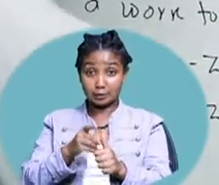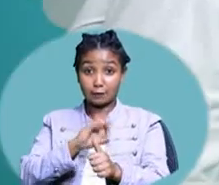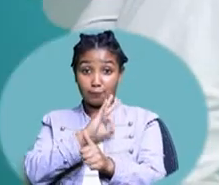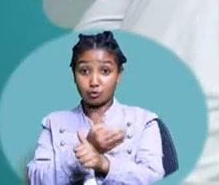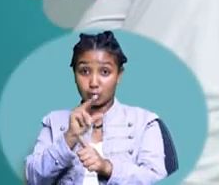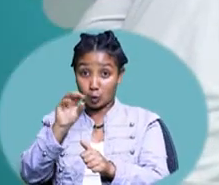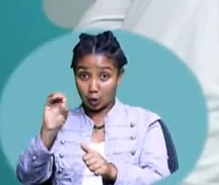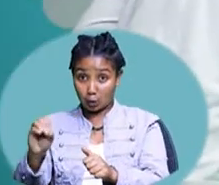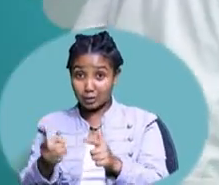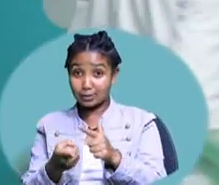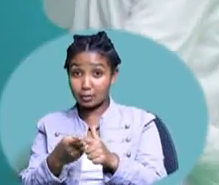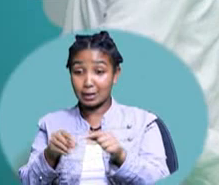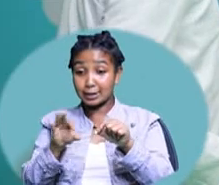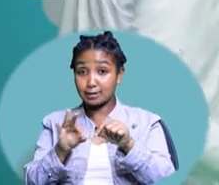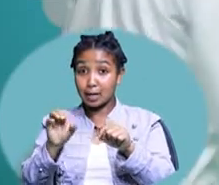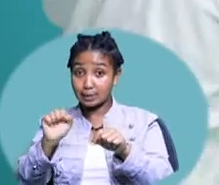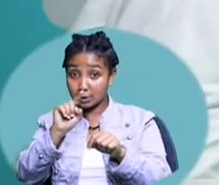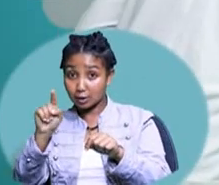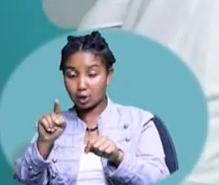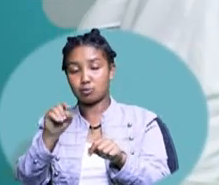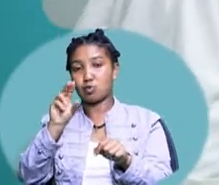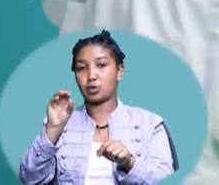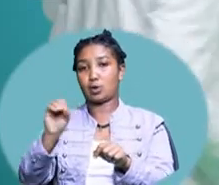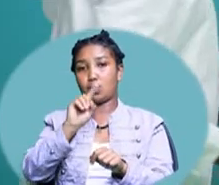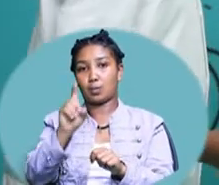non-zero. Displacement must not be 0.